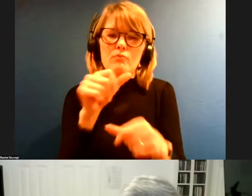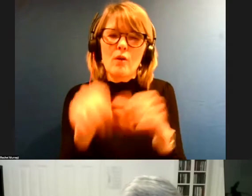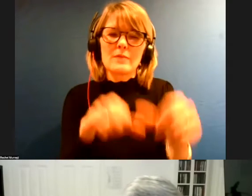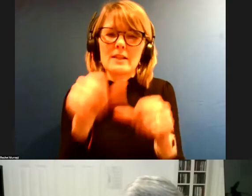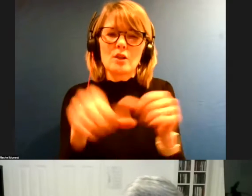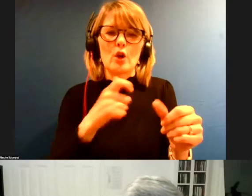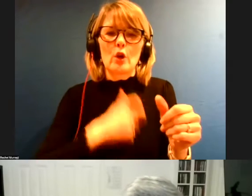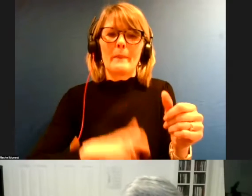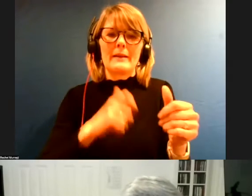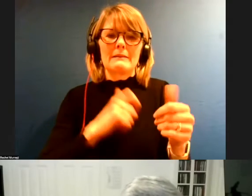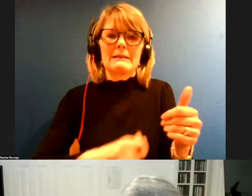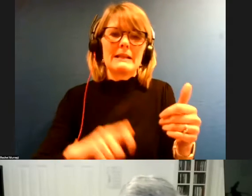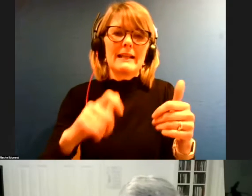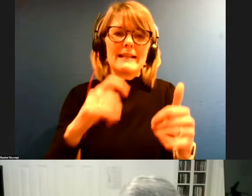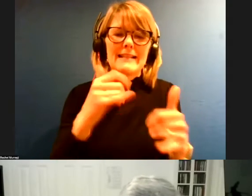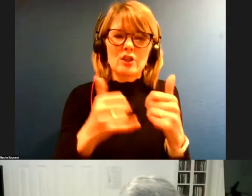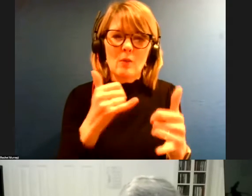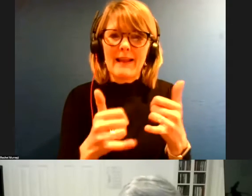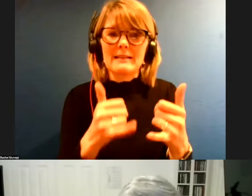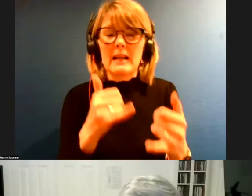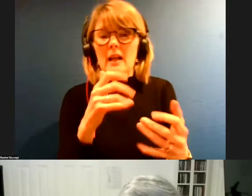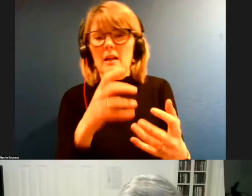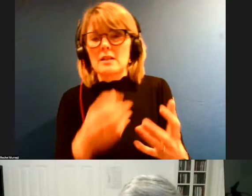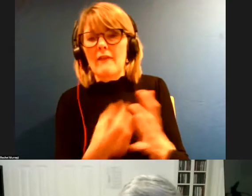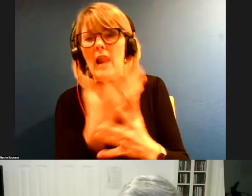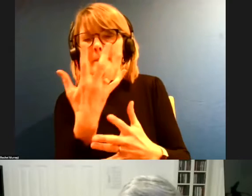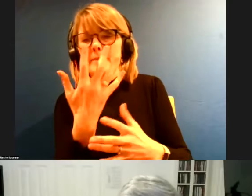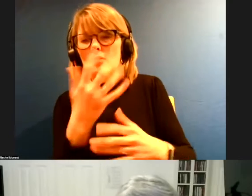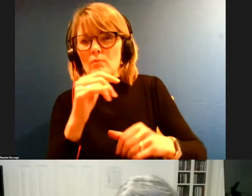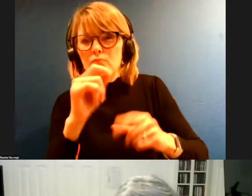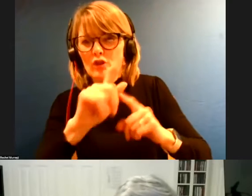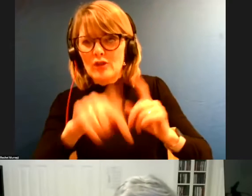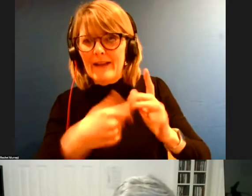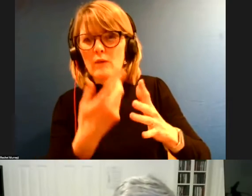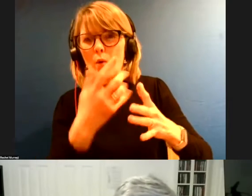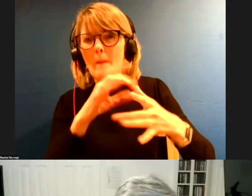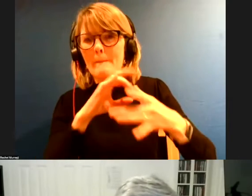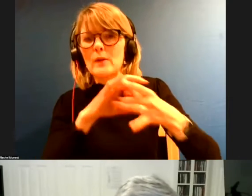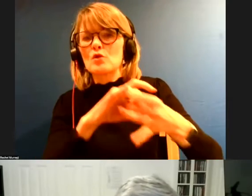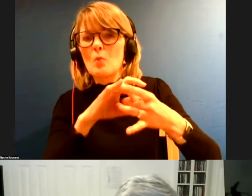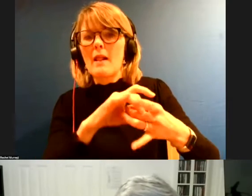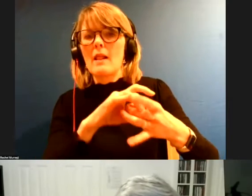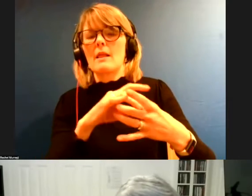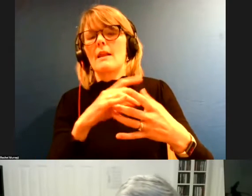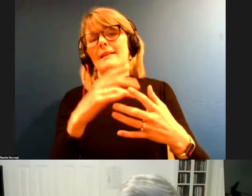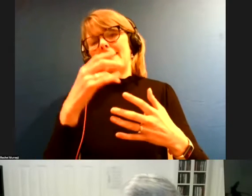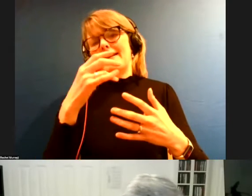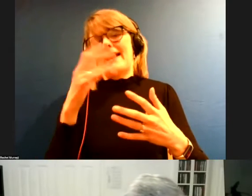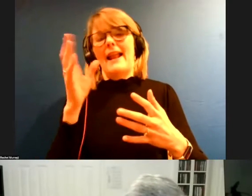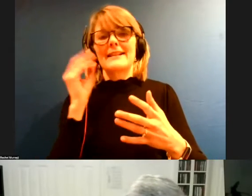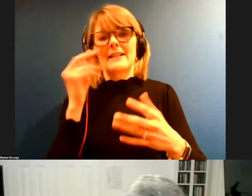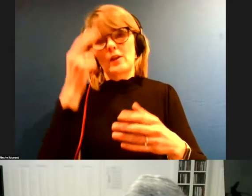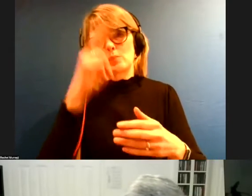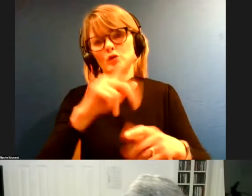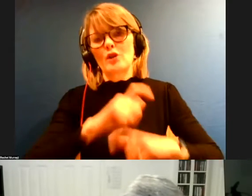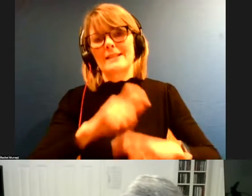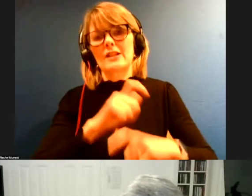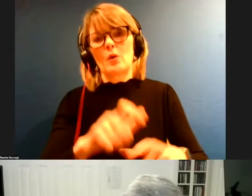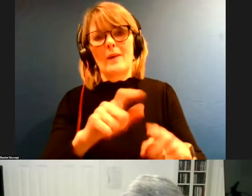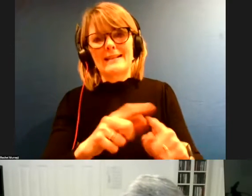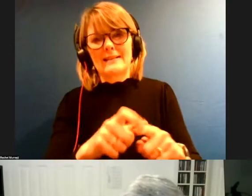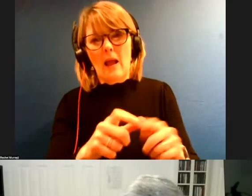a project of mutual listening for reconciliation called Continuing Indaba. Phil's